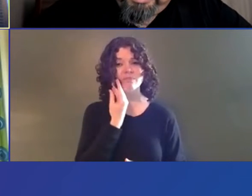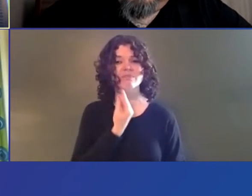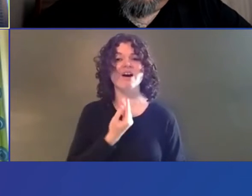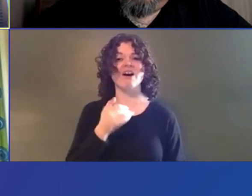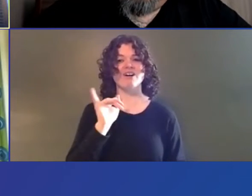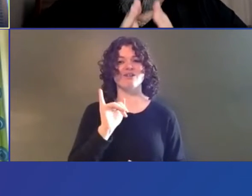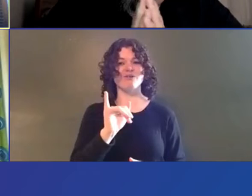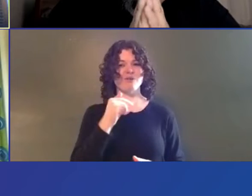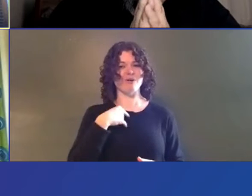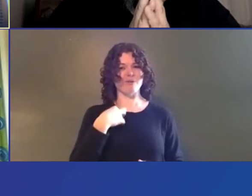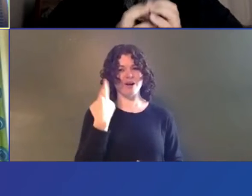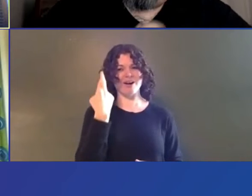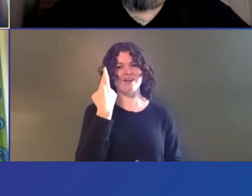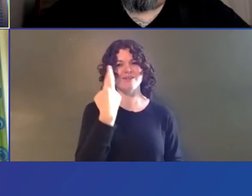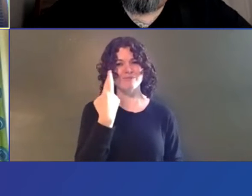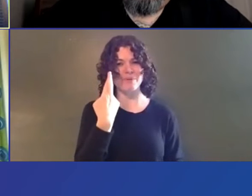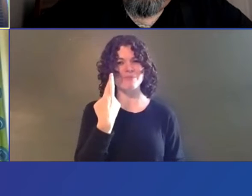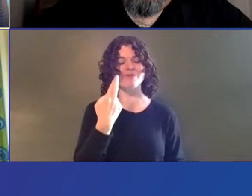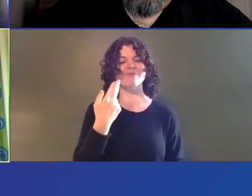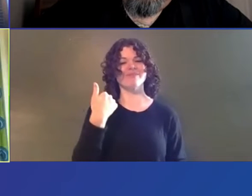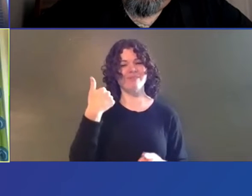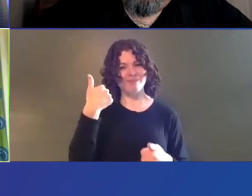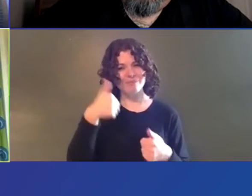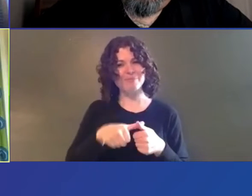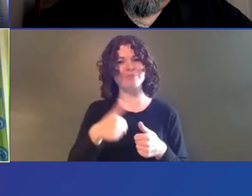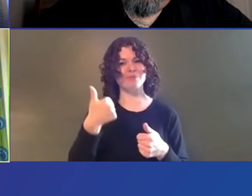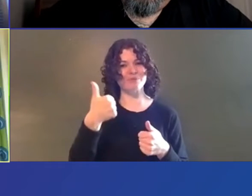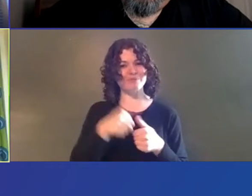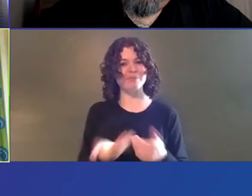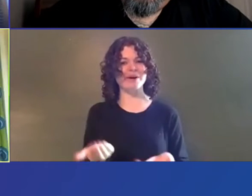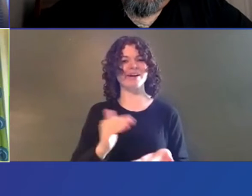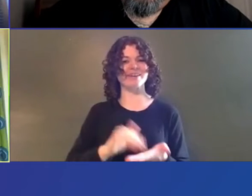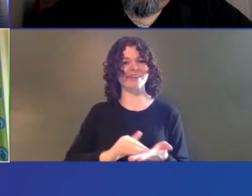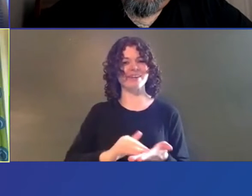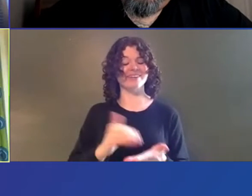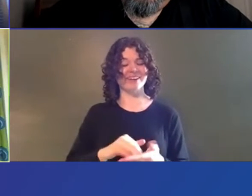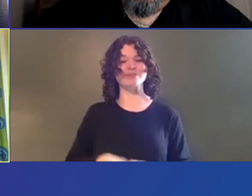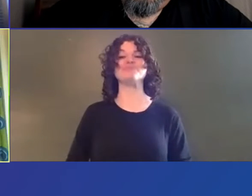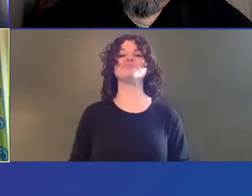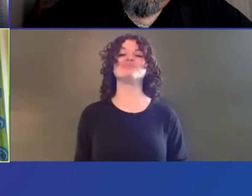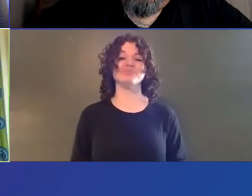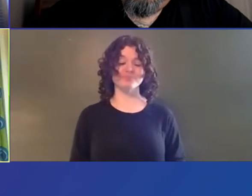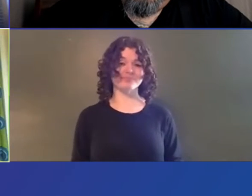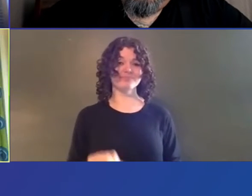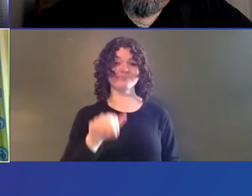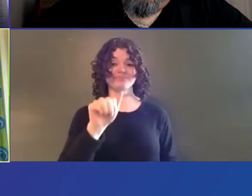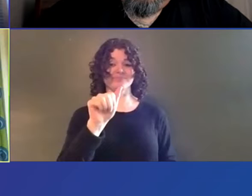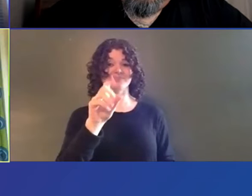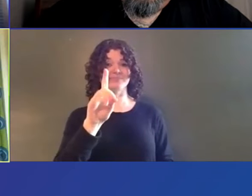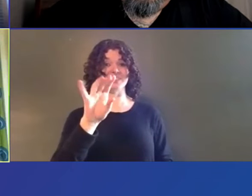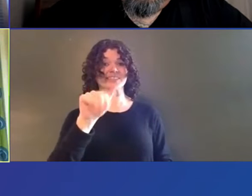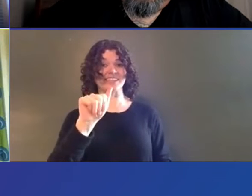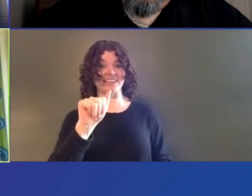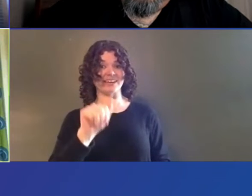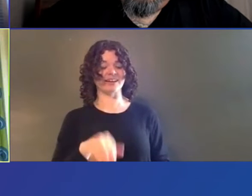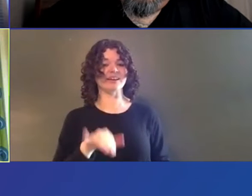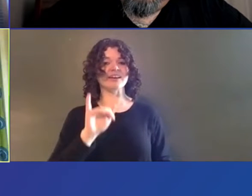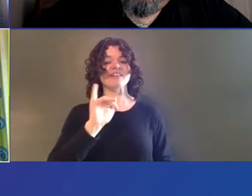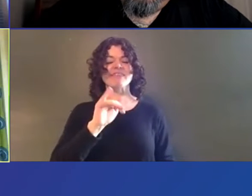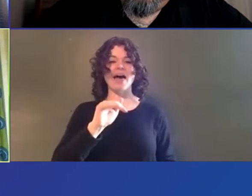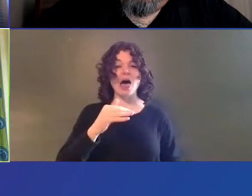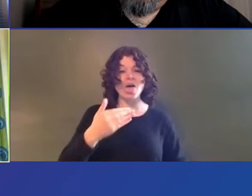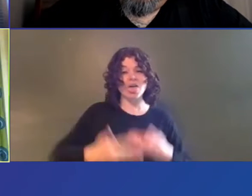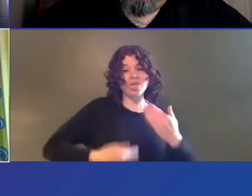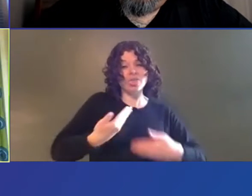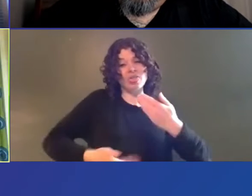both for that reminder. But that, you know, that this like the hustle puzzle of the survival masquerade is